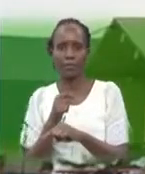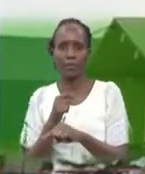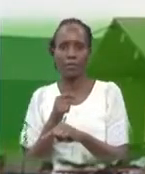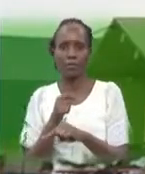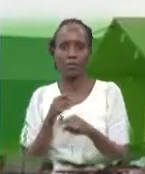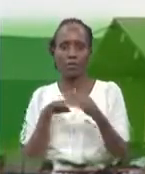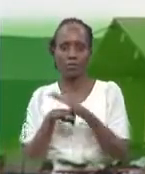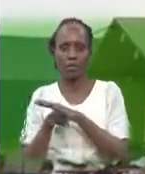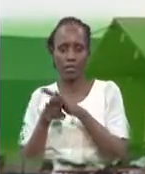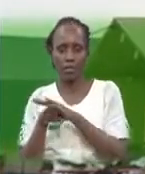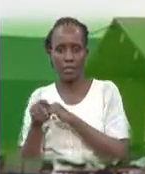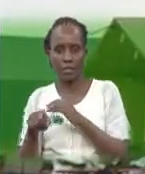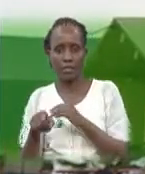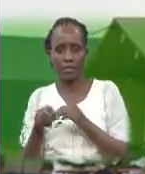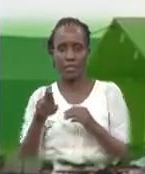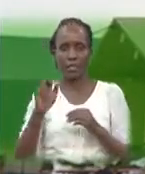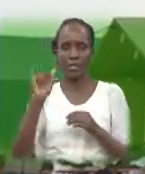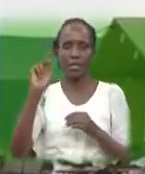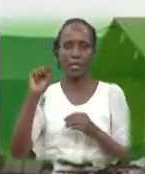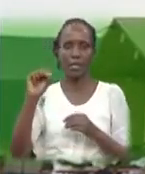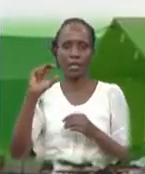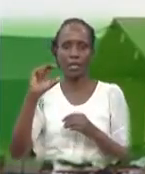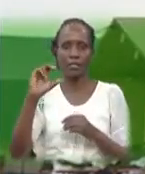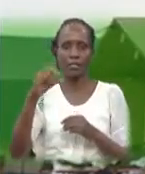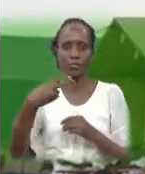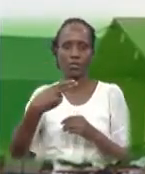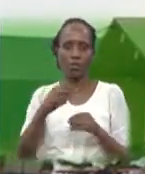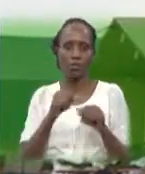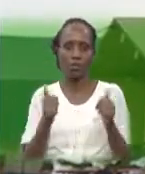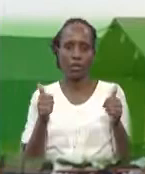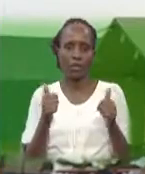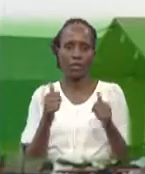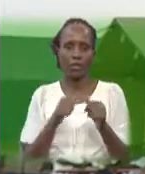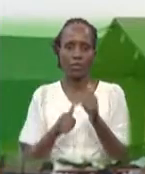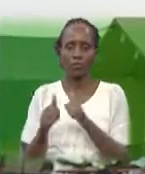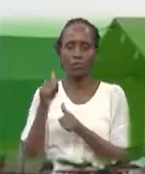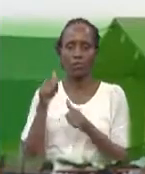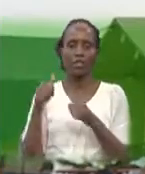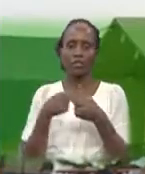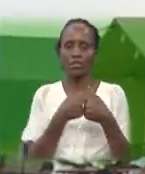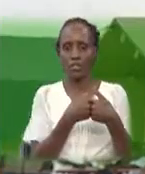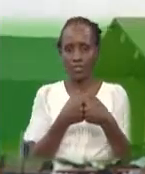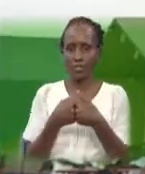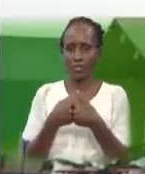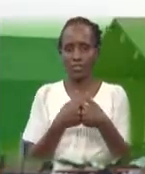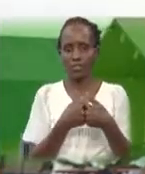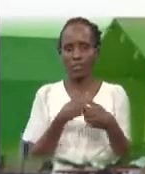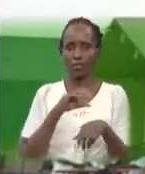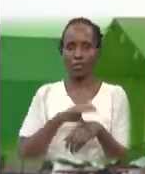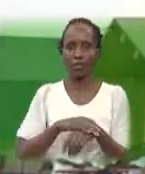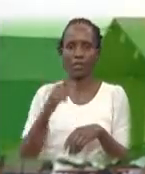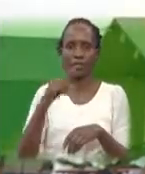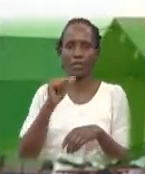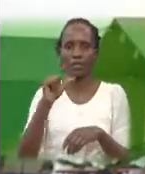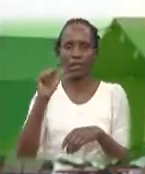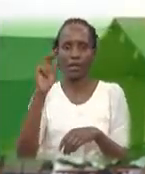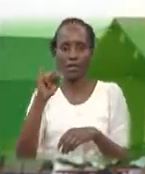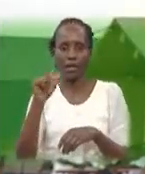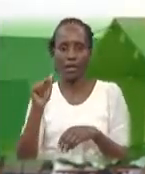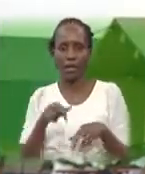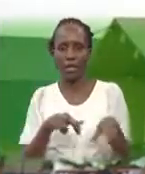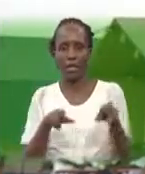to access this ranch more effectively and to avoid the challenge, you find that Galana